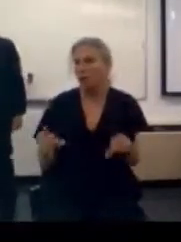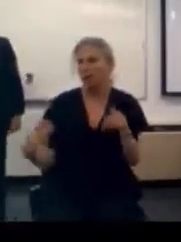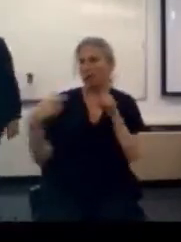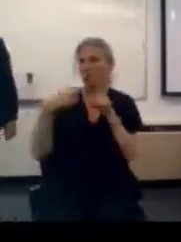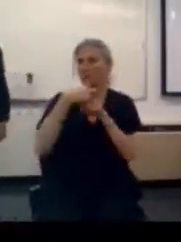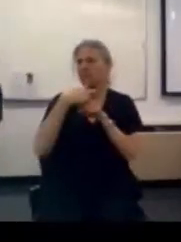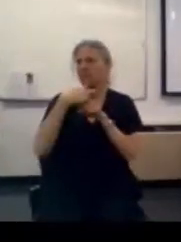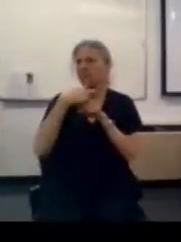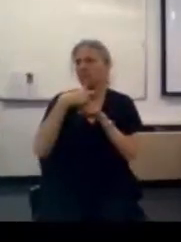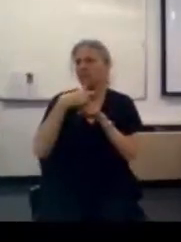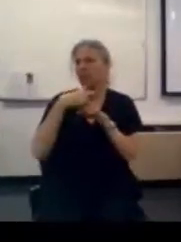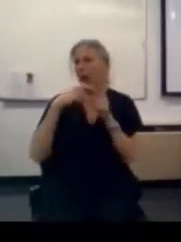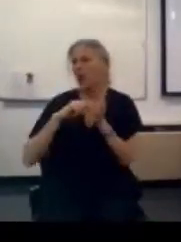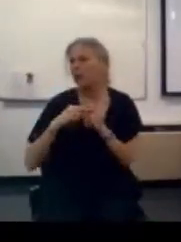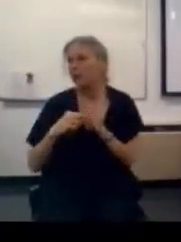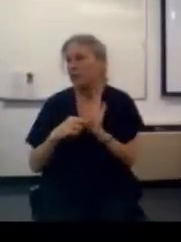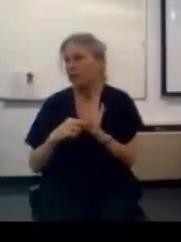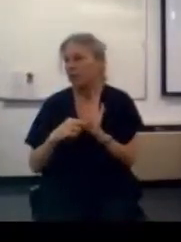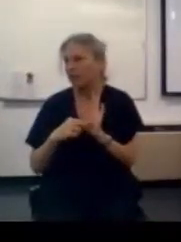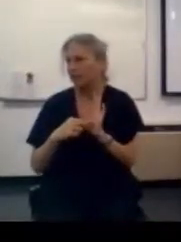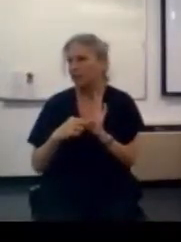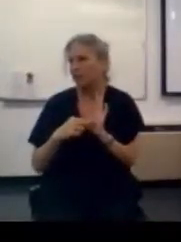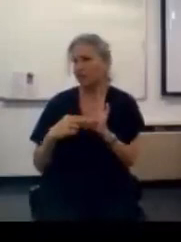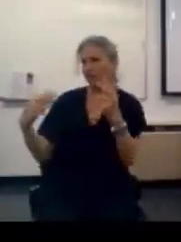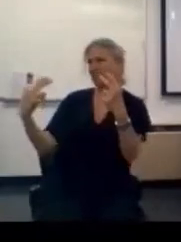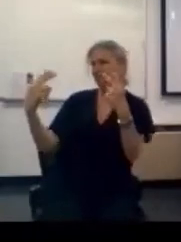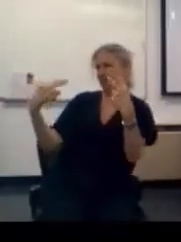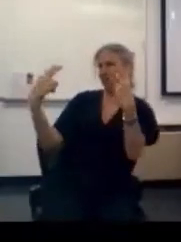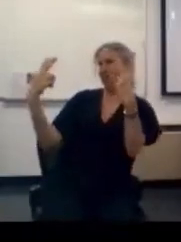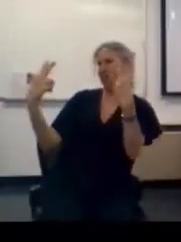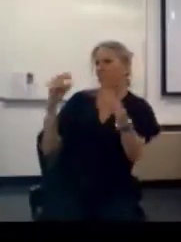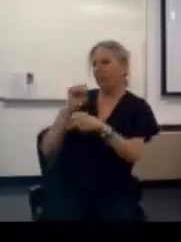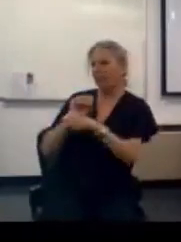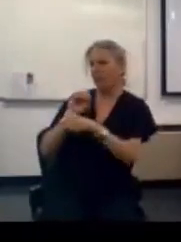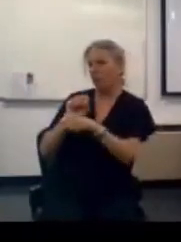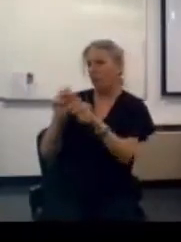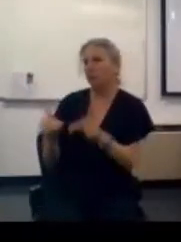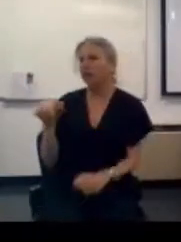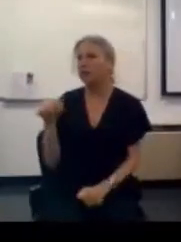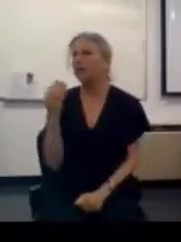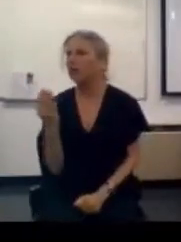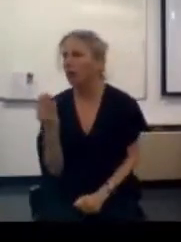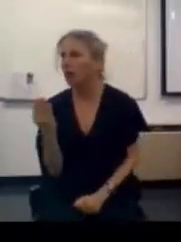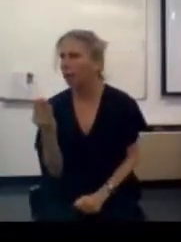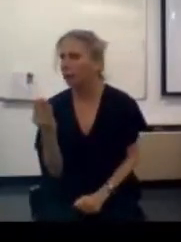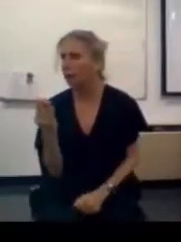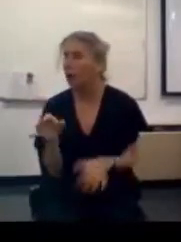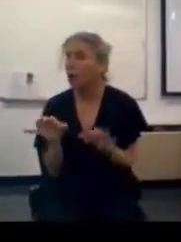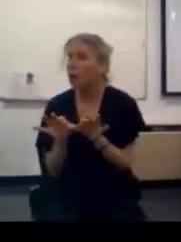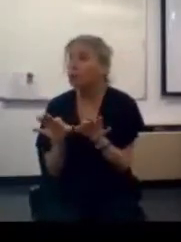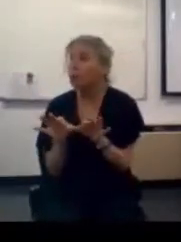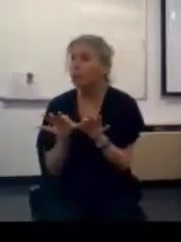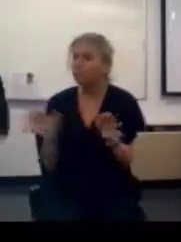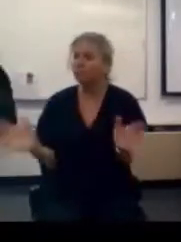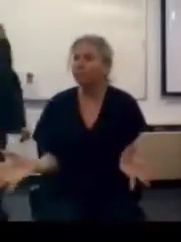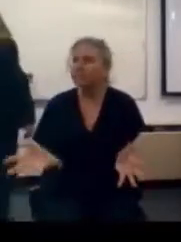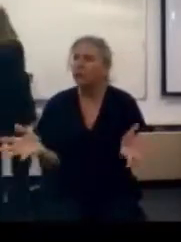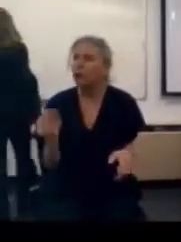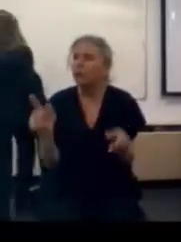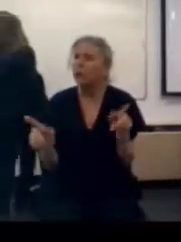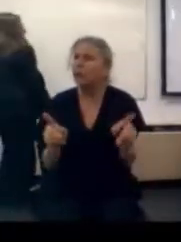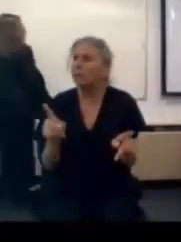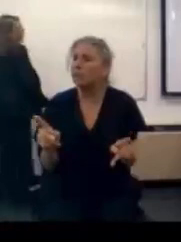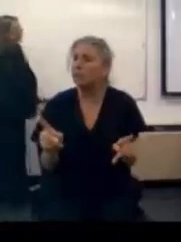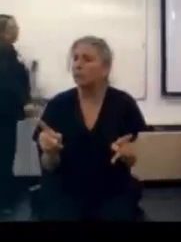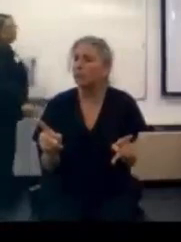of someone finding out and what that implication might be to you in the workplace. And what's